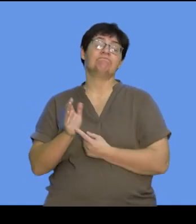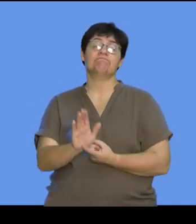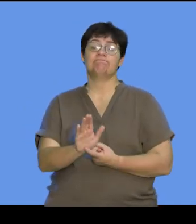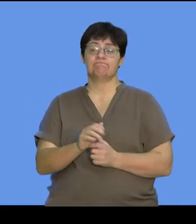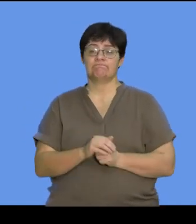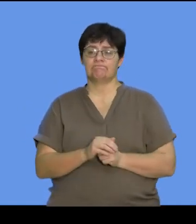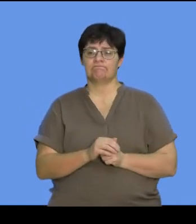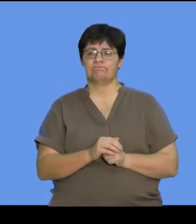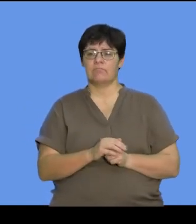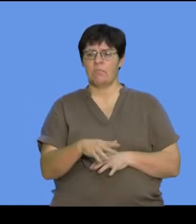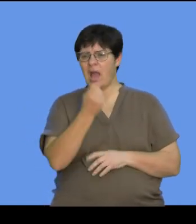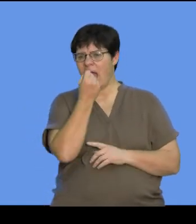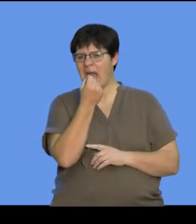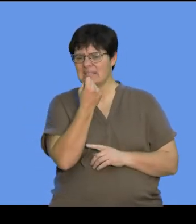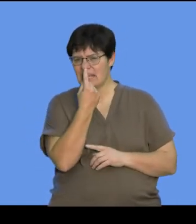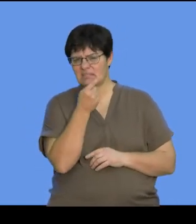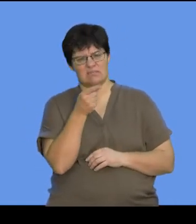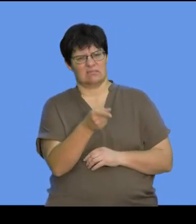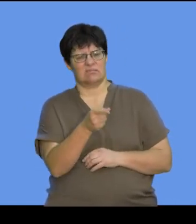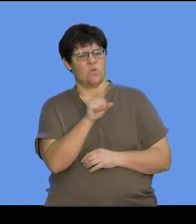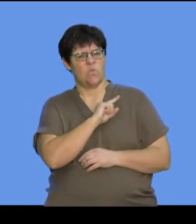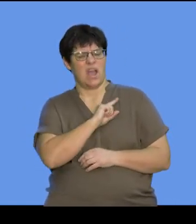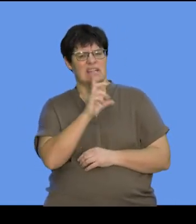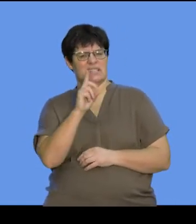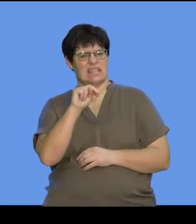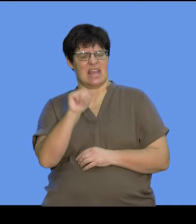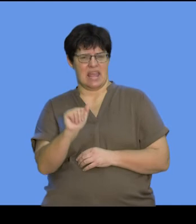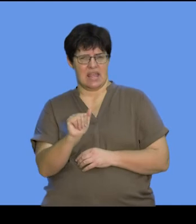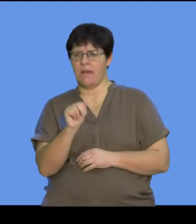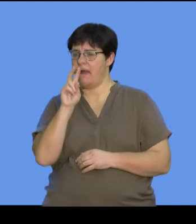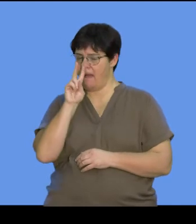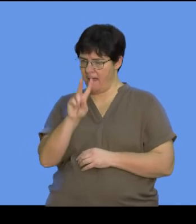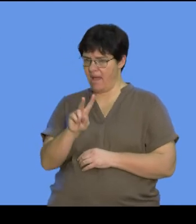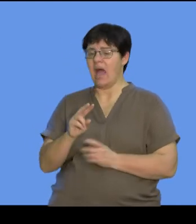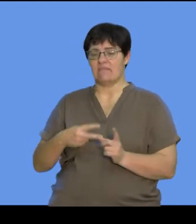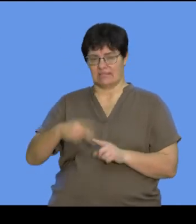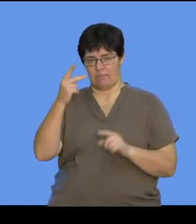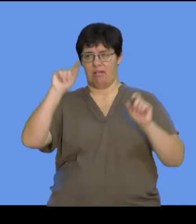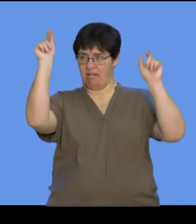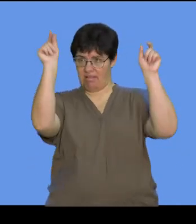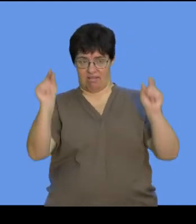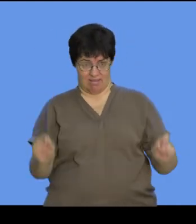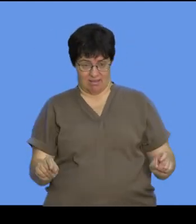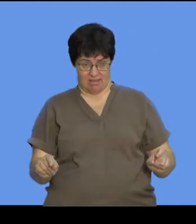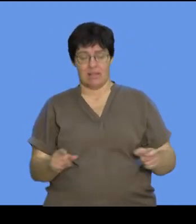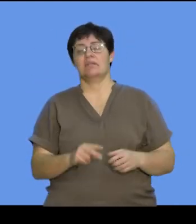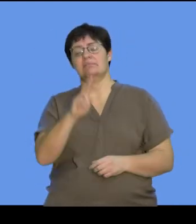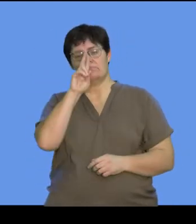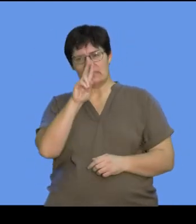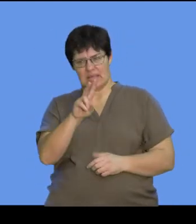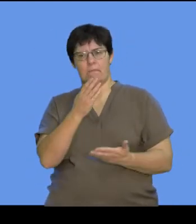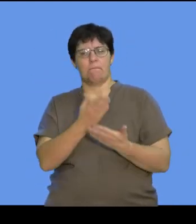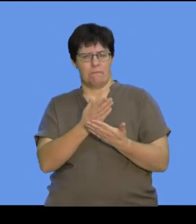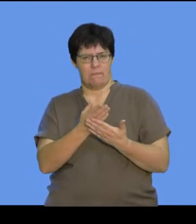illustrated. Let's try and understand firstly why this is DNA, and I can see that it's double-stranded. I also can see that